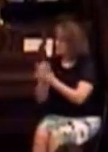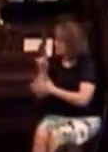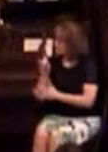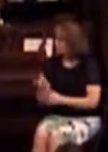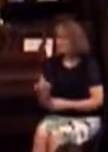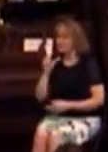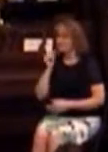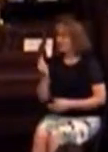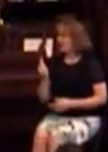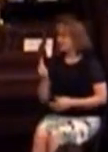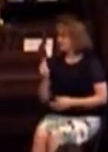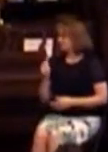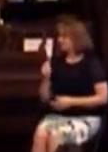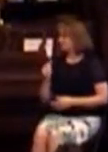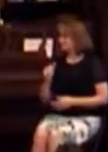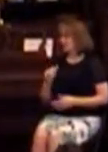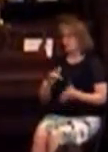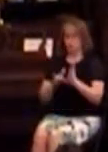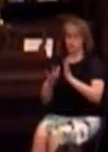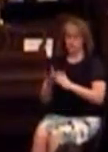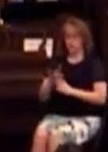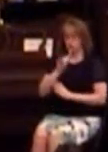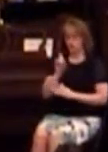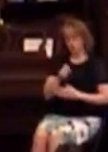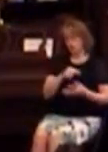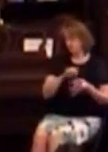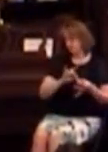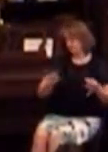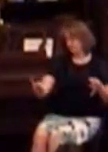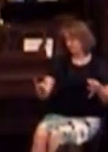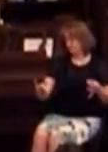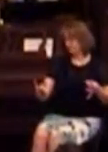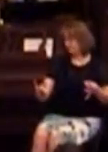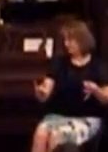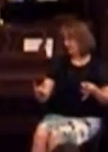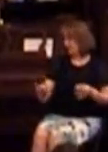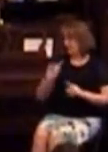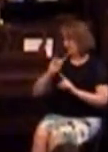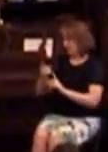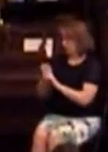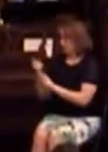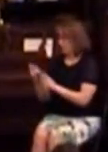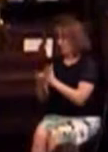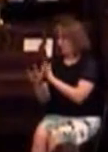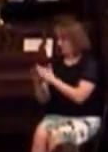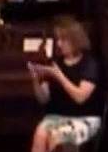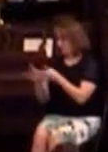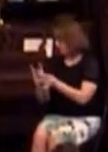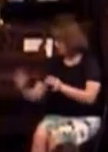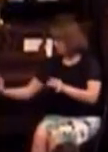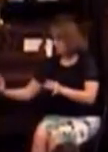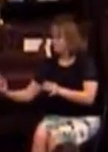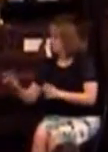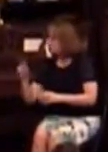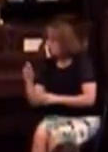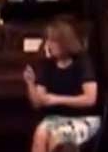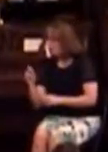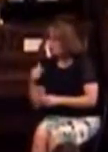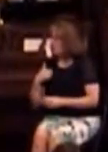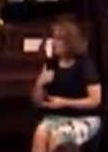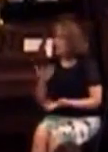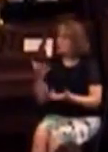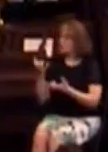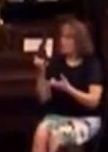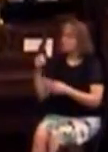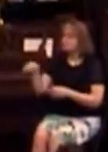in Scripture. I'd like to pull the question out and let you actually address the question that Jesus was asking in